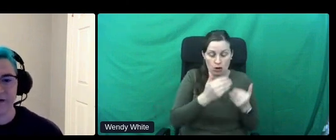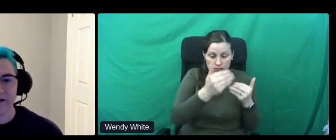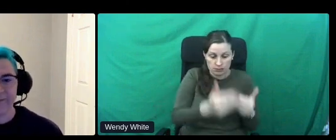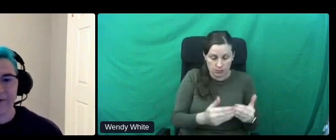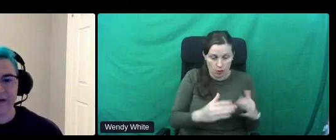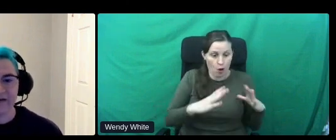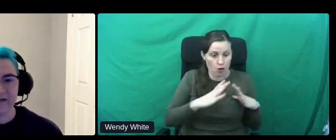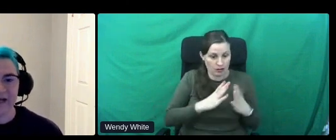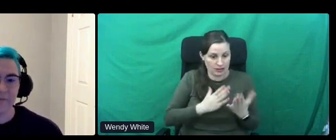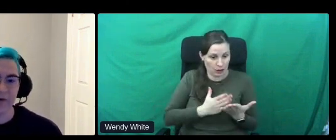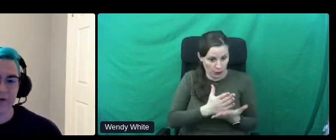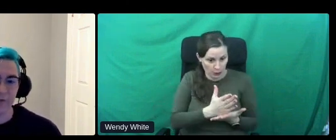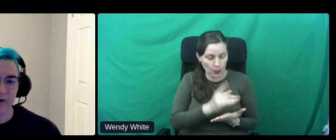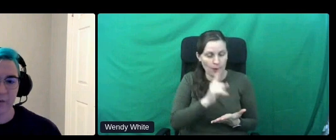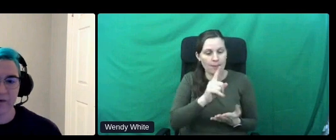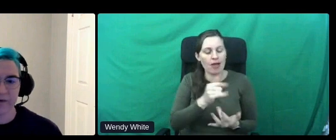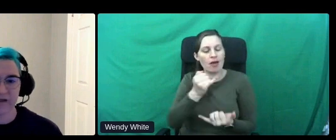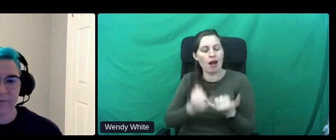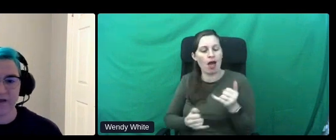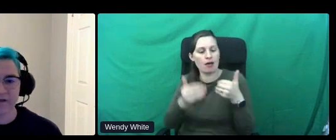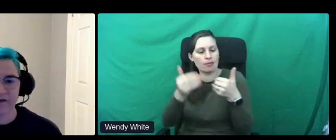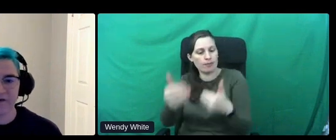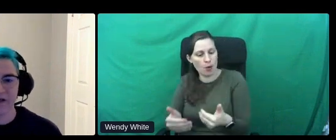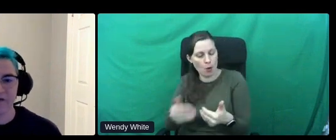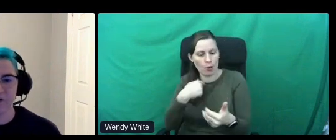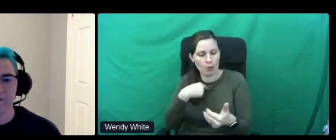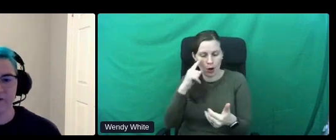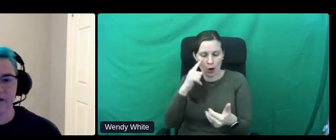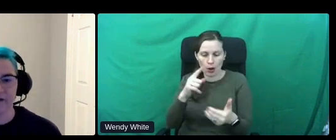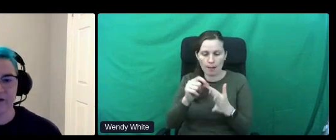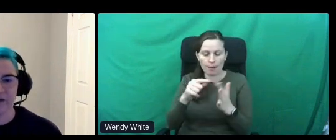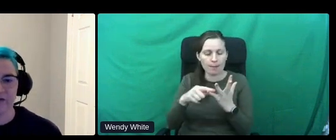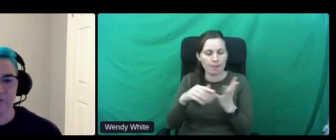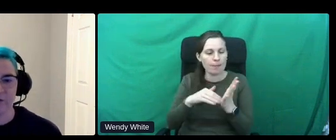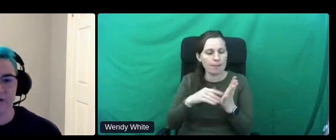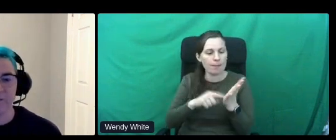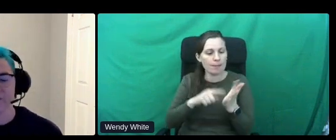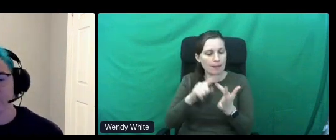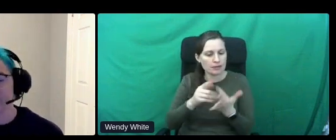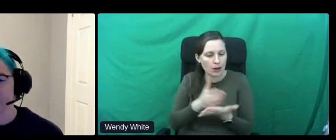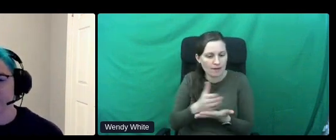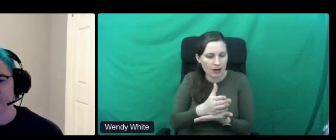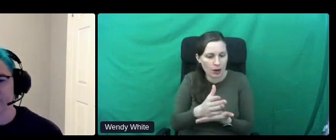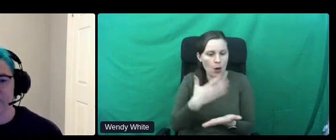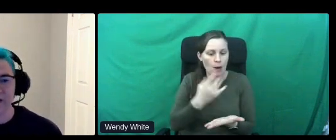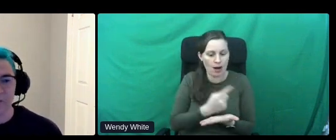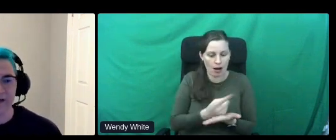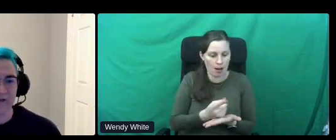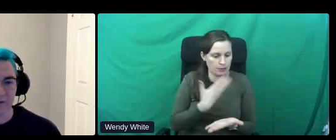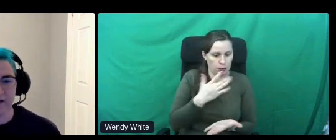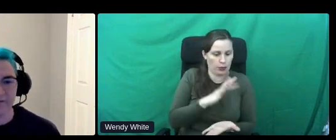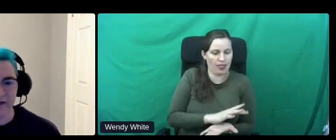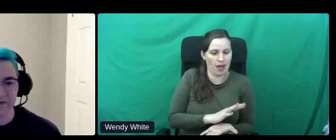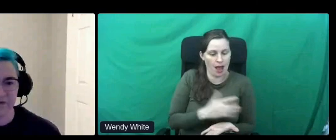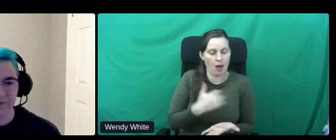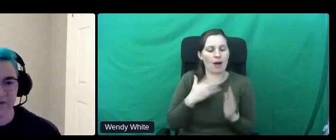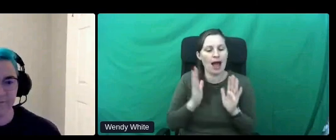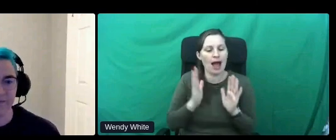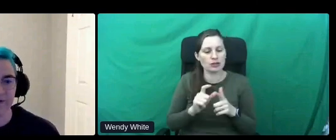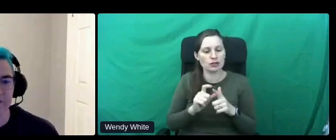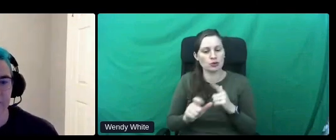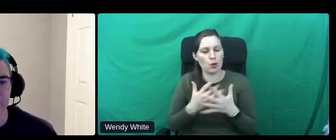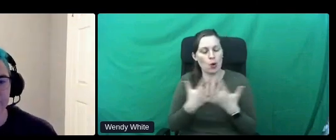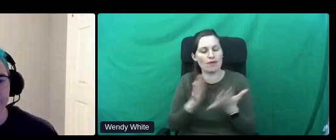free, but the last portion where we're looking at puzzle navigation or providing navigation when the compass wasn't present, we had to do a lot of hand